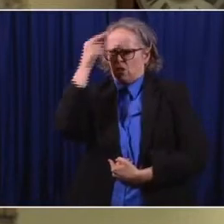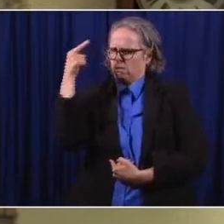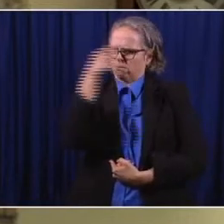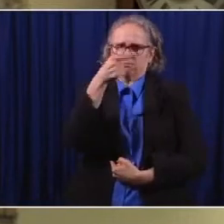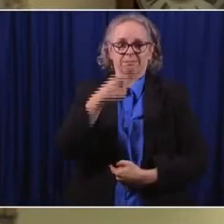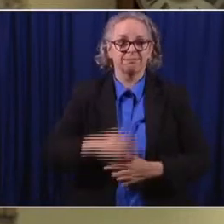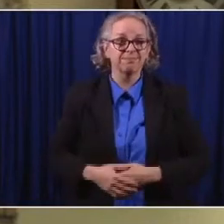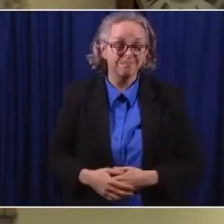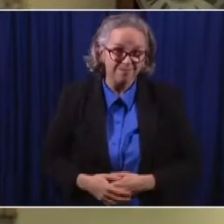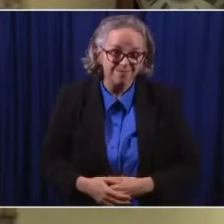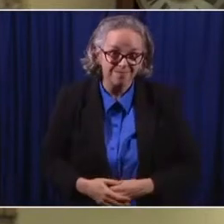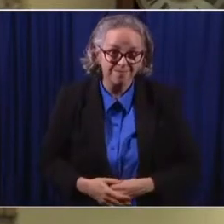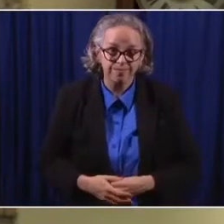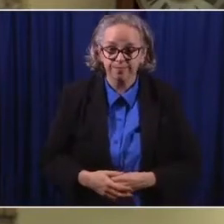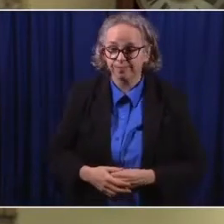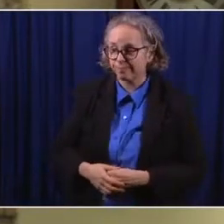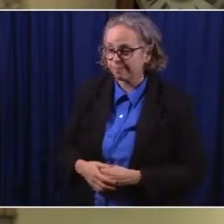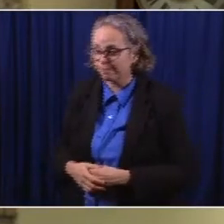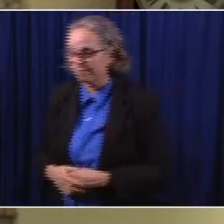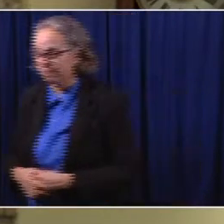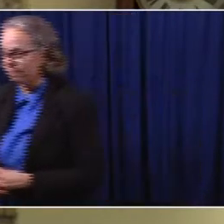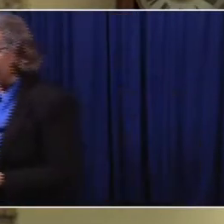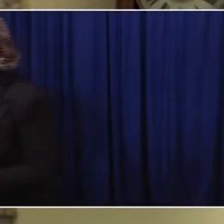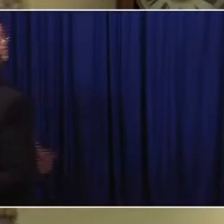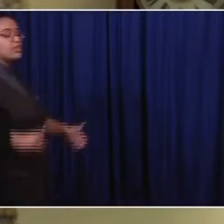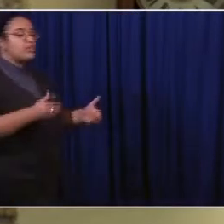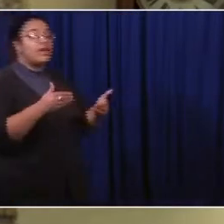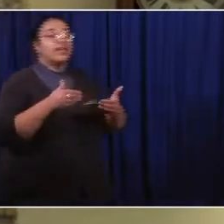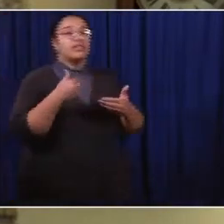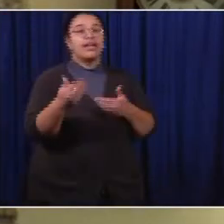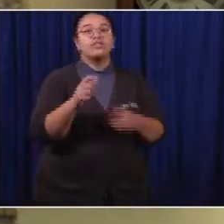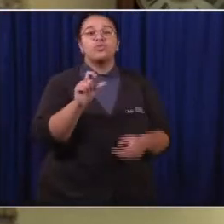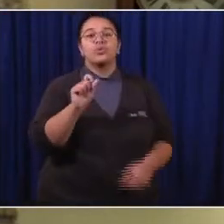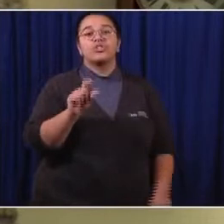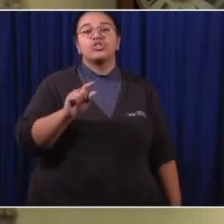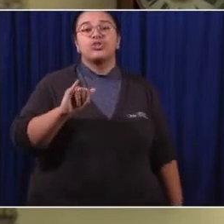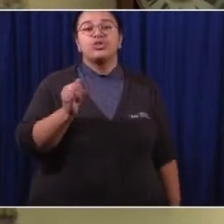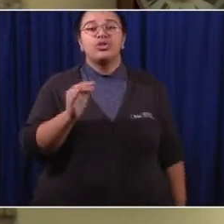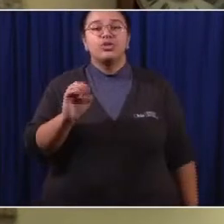Next question is from Joe Ingles at Ohio Public Radio and Television.